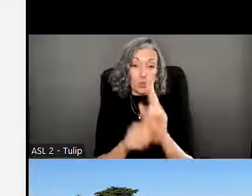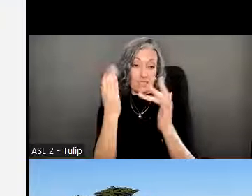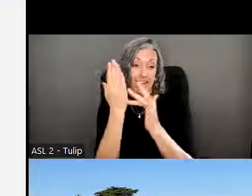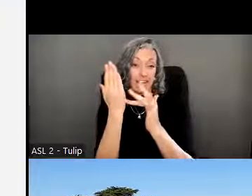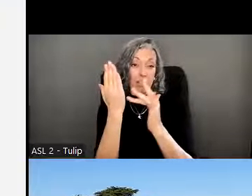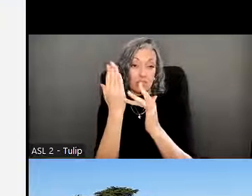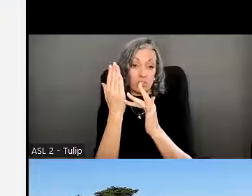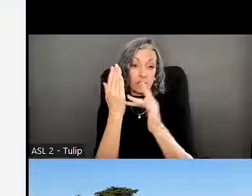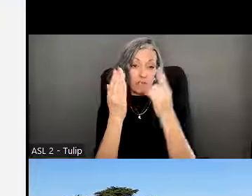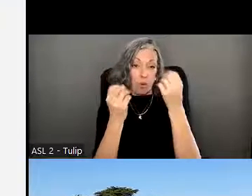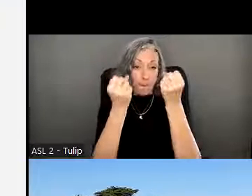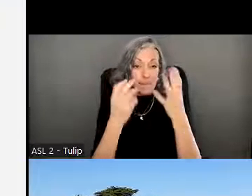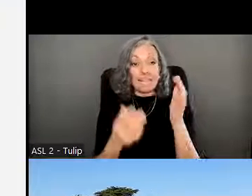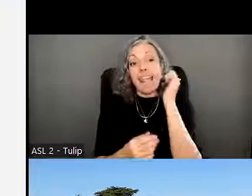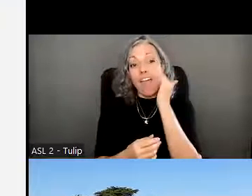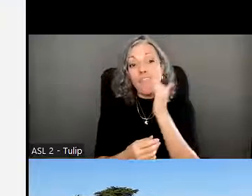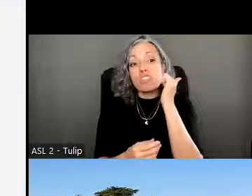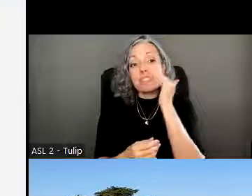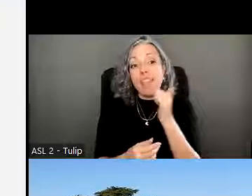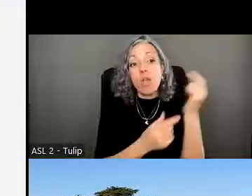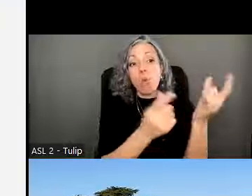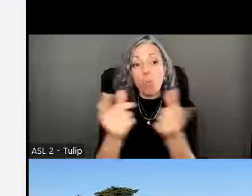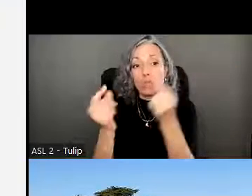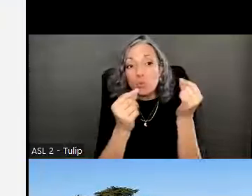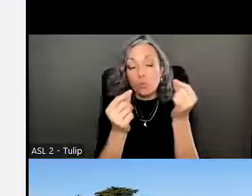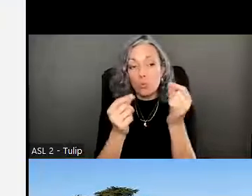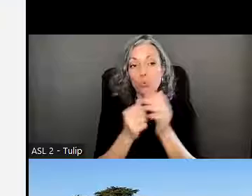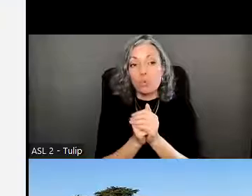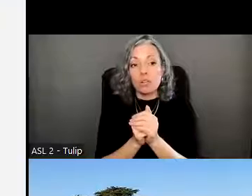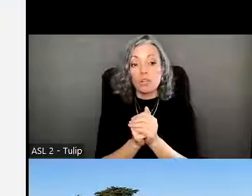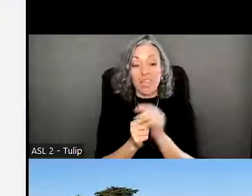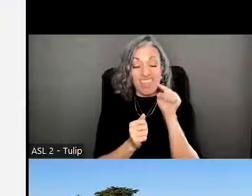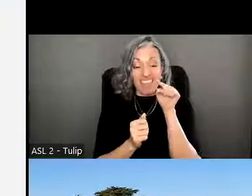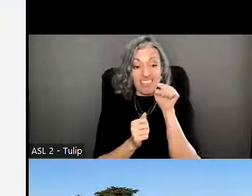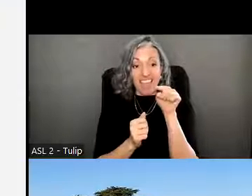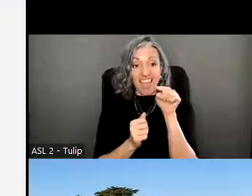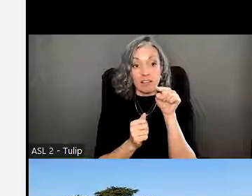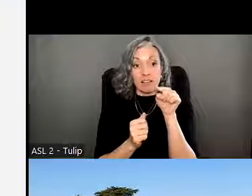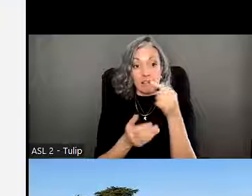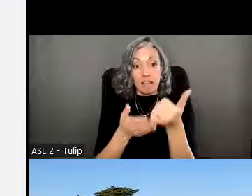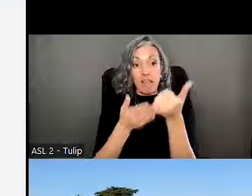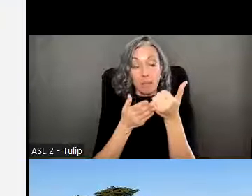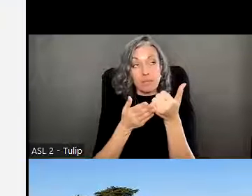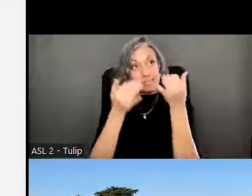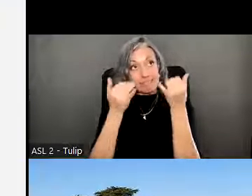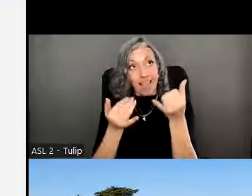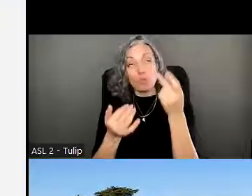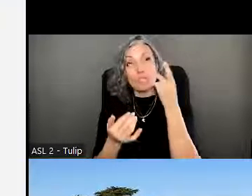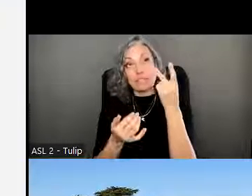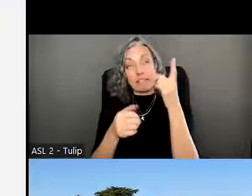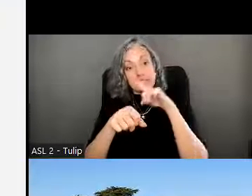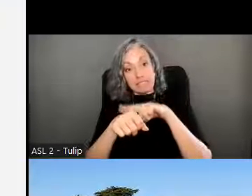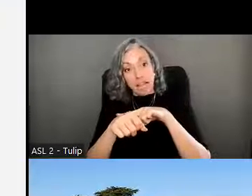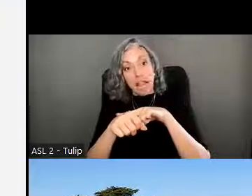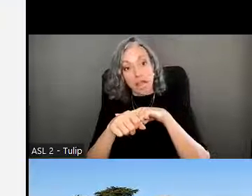technology for many of our daily functions sort of pointed us in the direction that this was a time to be able to